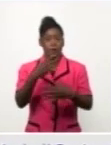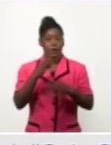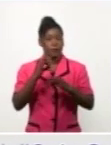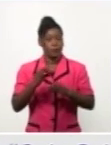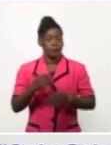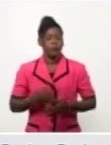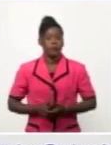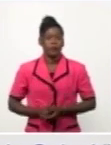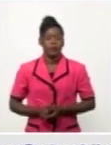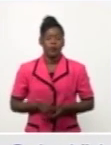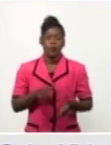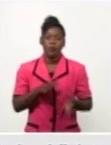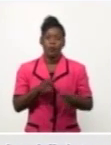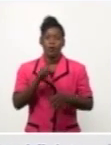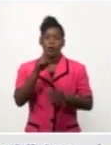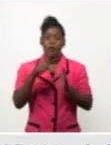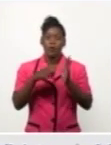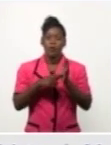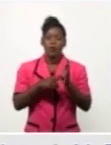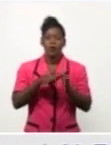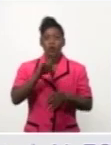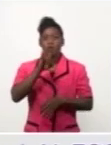contacts. And we're talking about